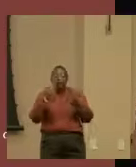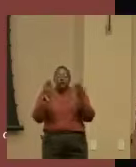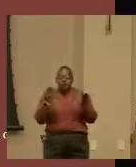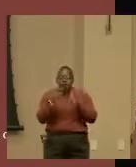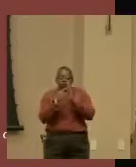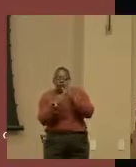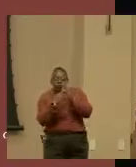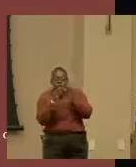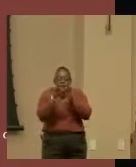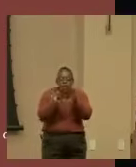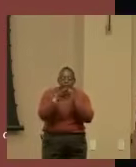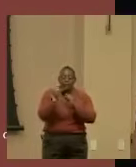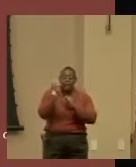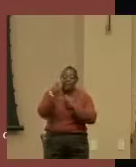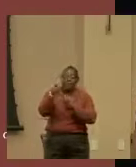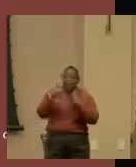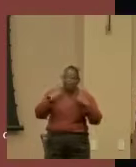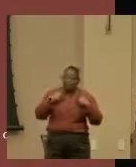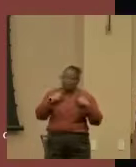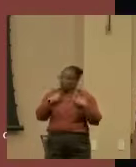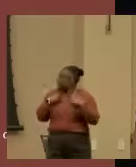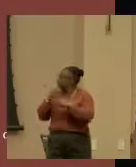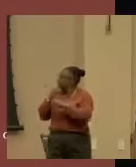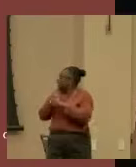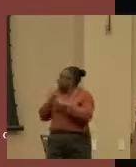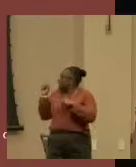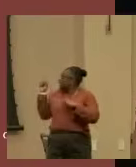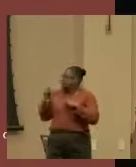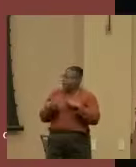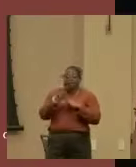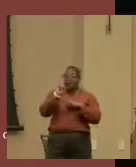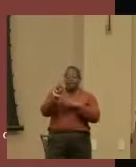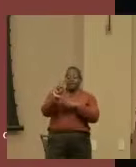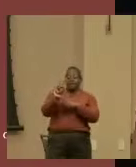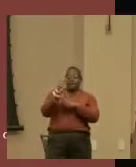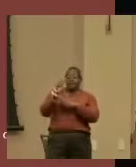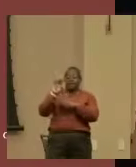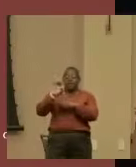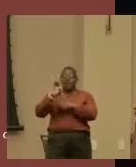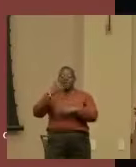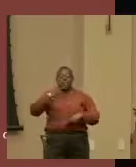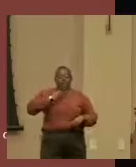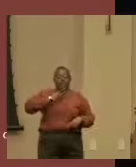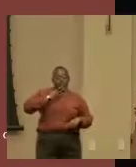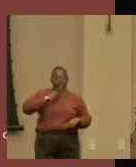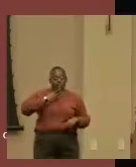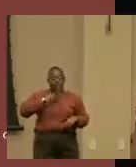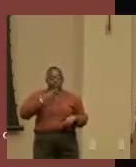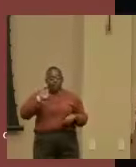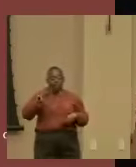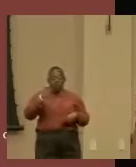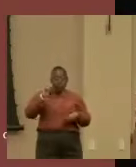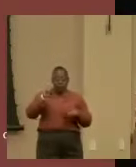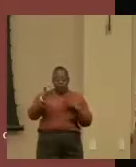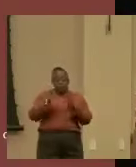guidelines also point out is if men receive cyclophosphamide, which is an IV chemo, pretty intense regimen that we